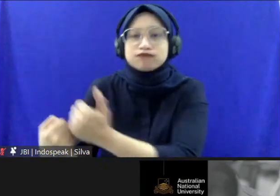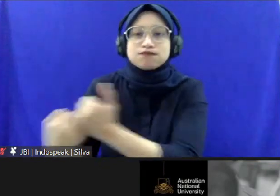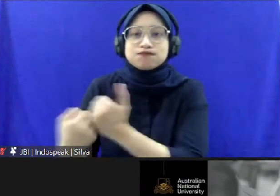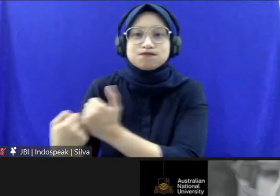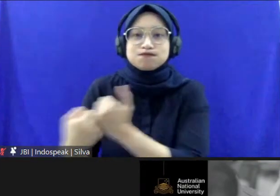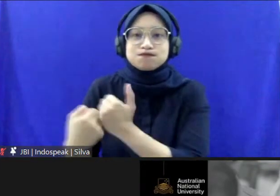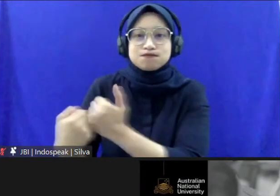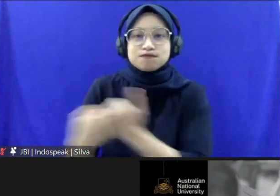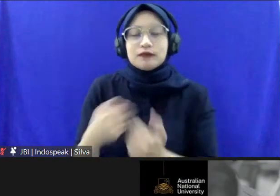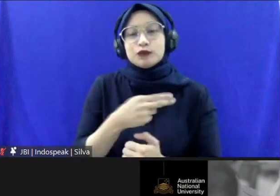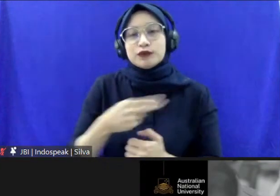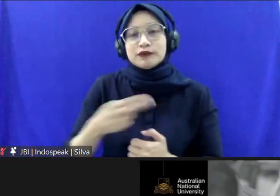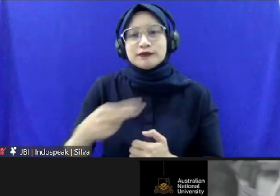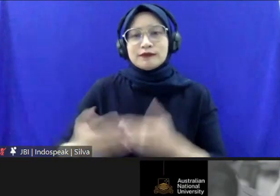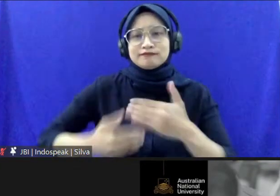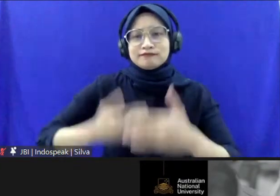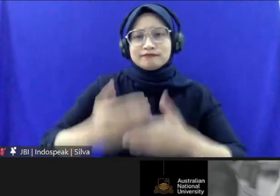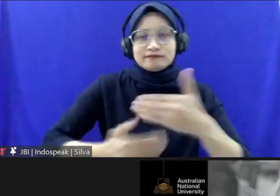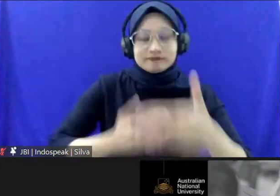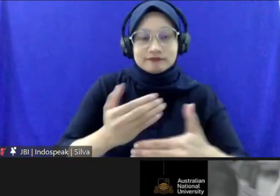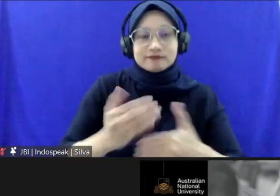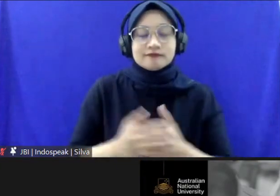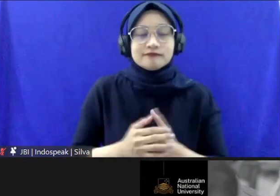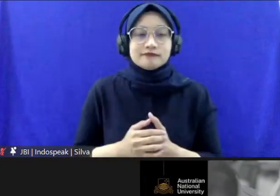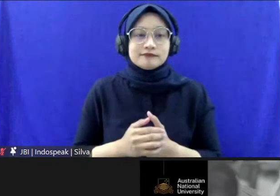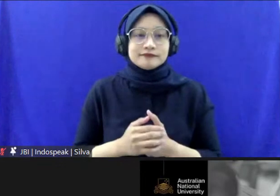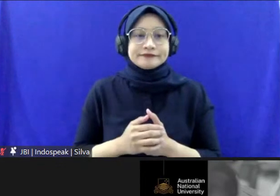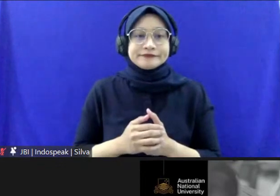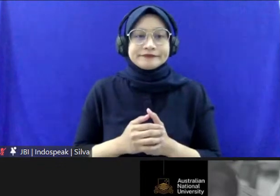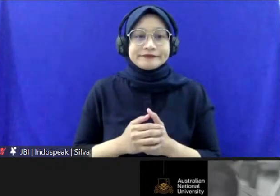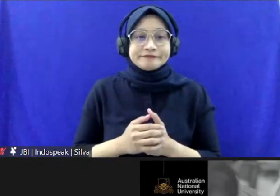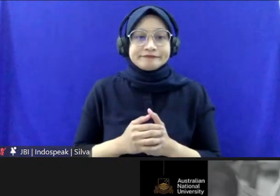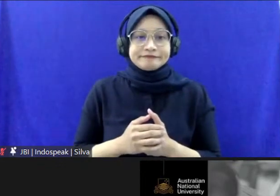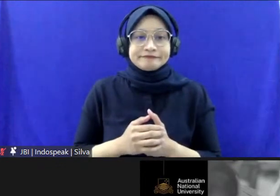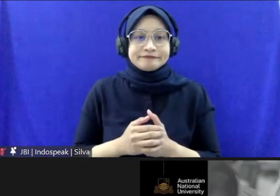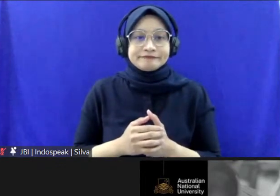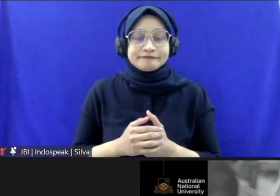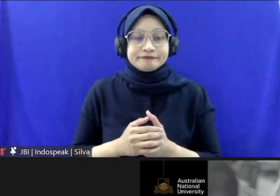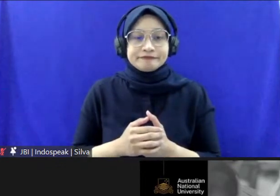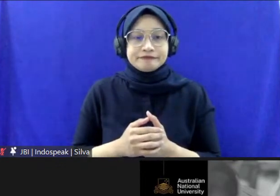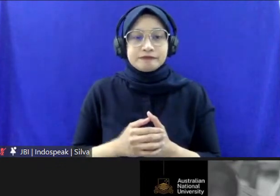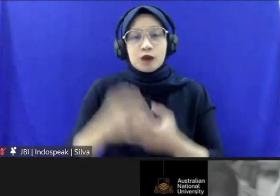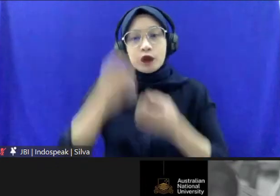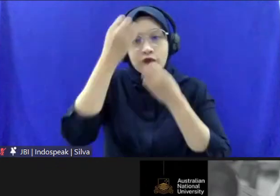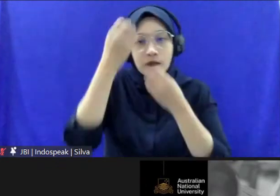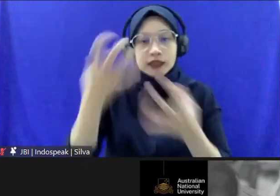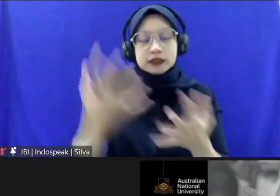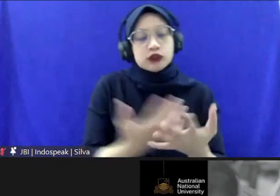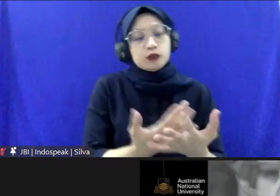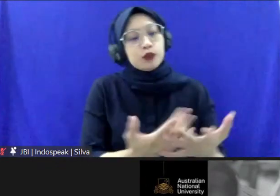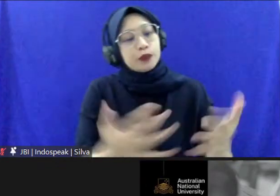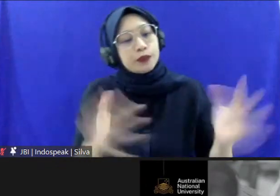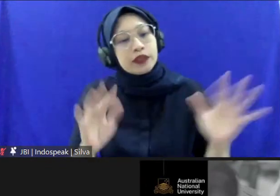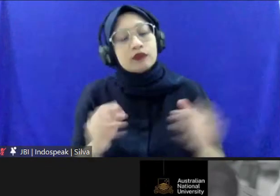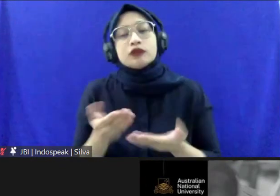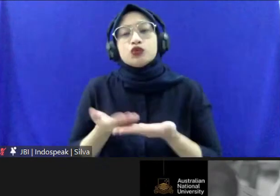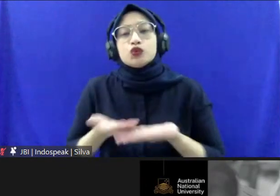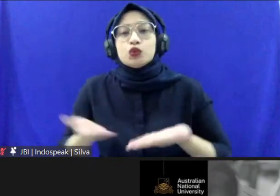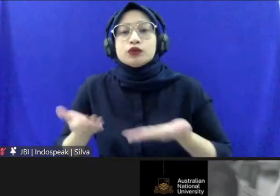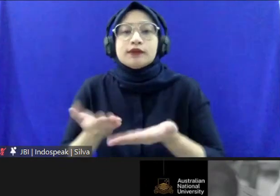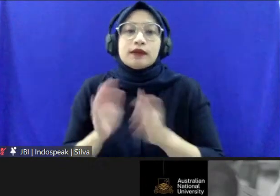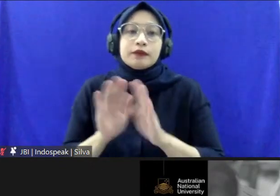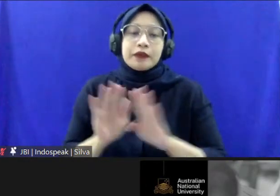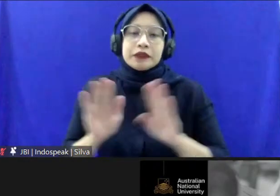support. Despite public information and social media reports, which can be